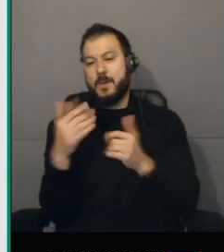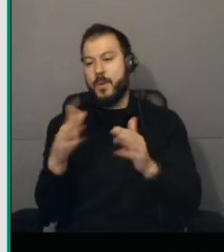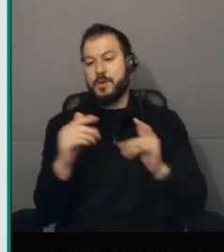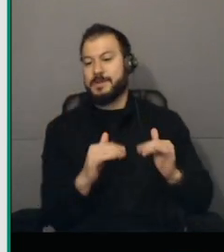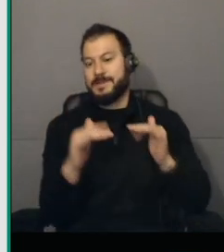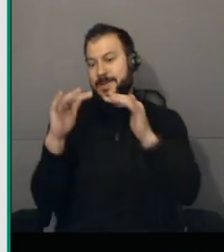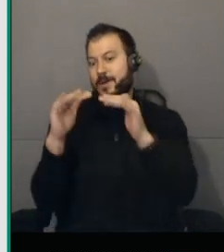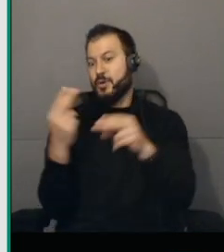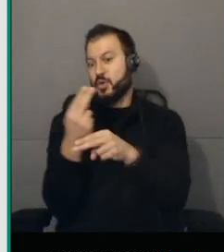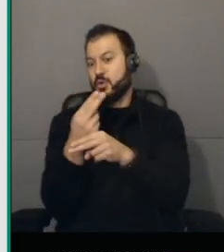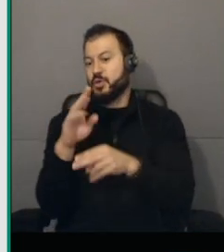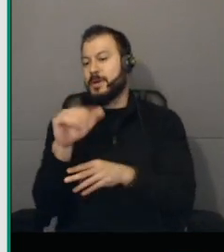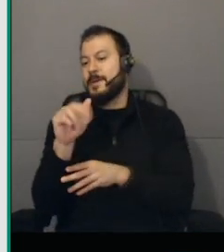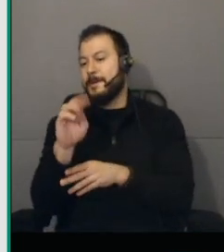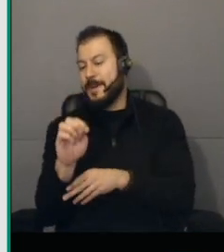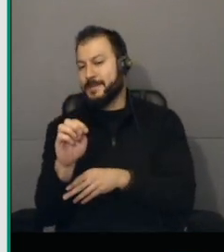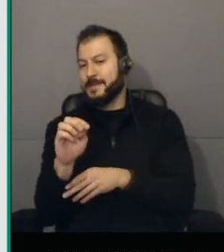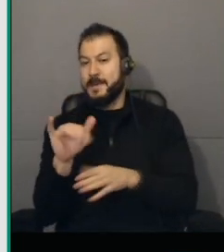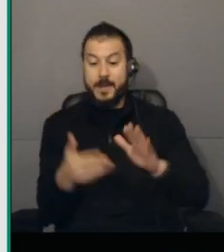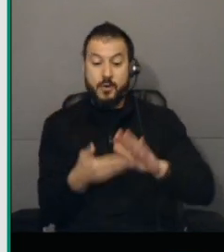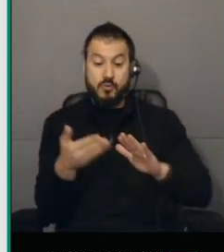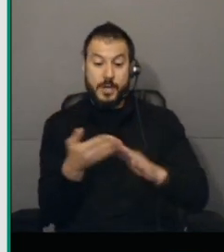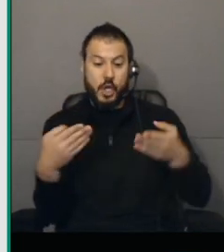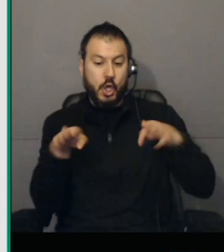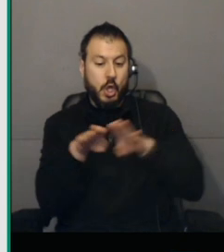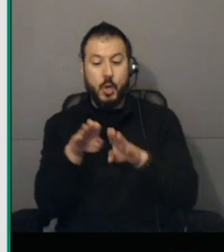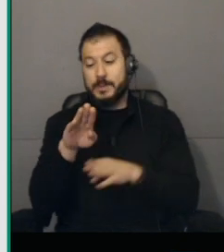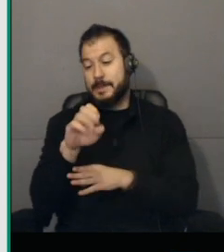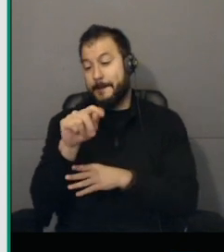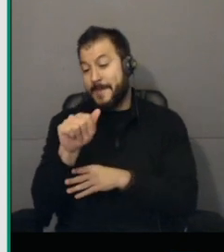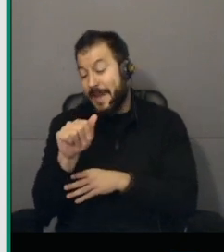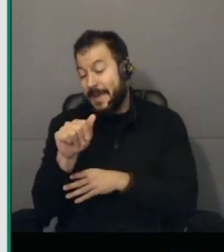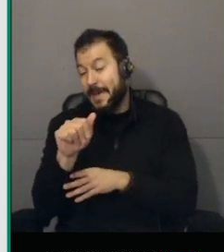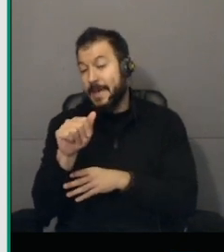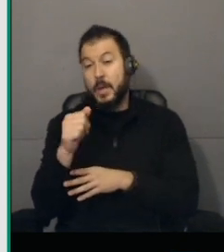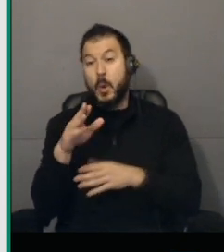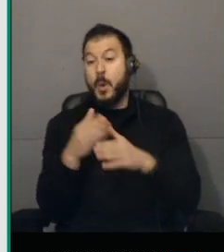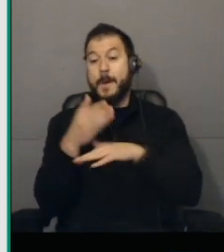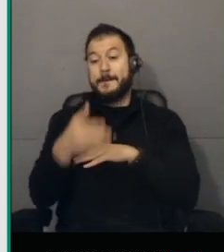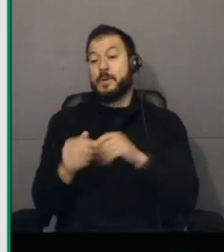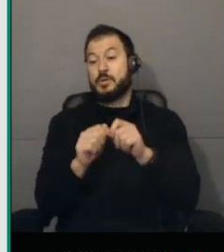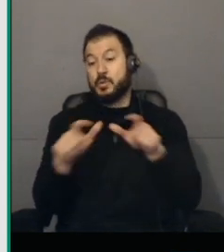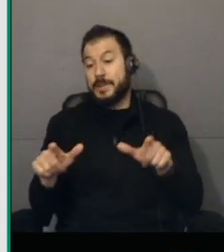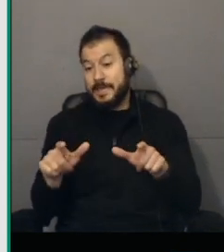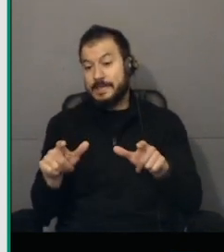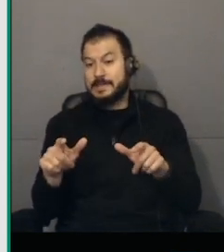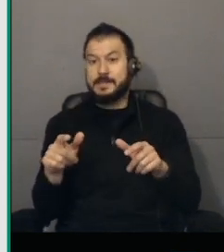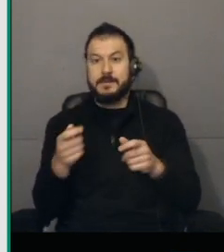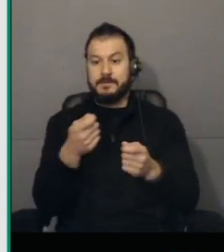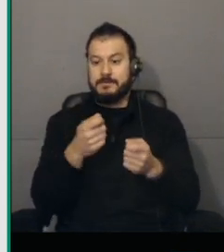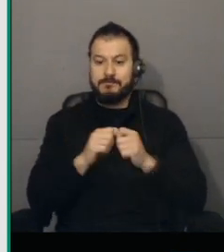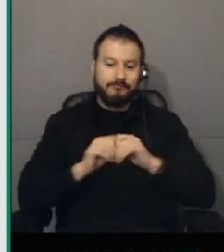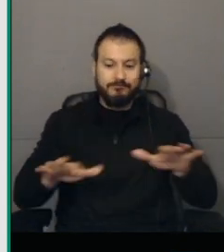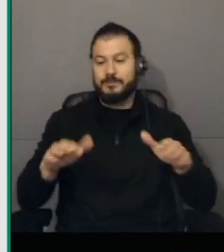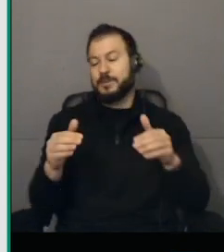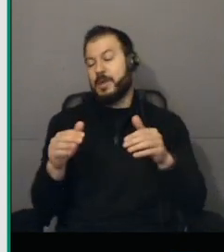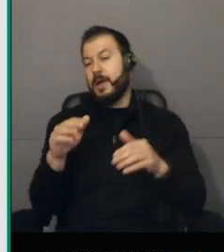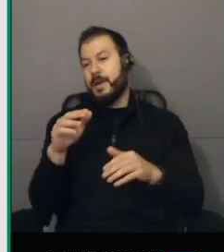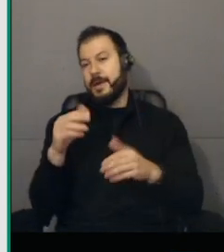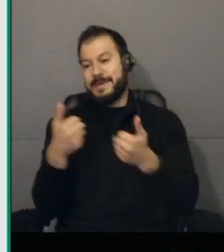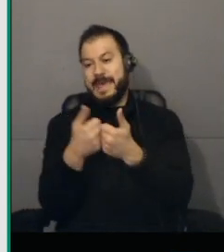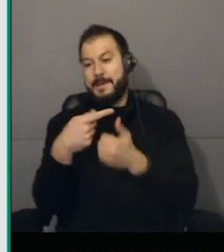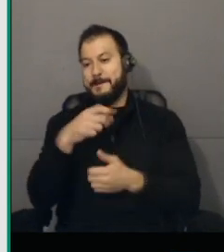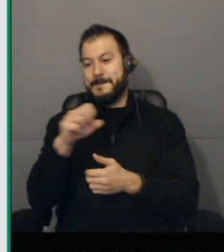scale your title's user base, whether that's by running a closed beta or flight, or post-release unleashing an update on millions of Game Pass